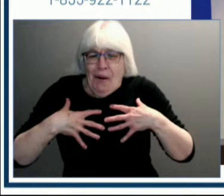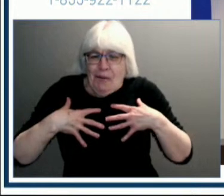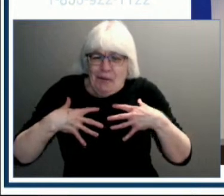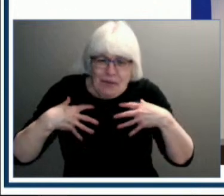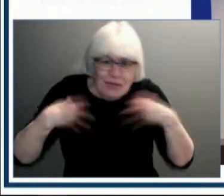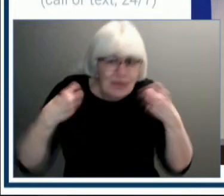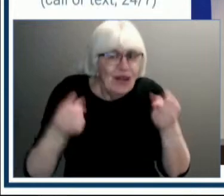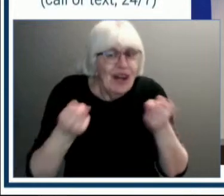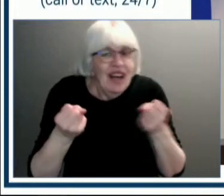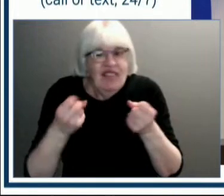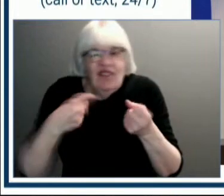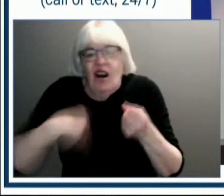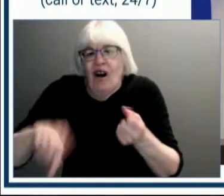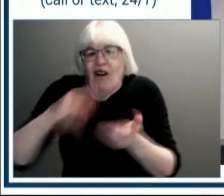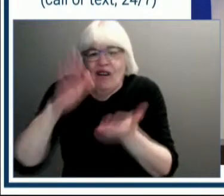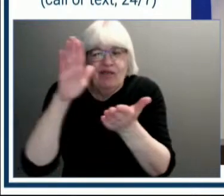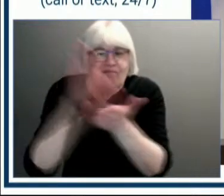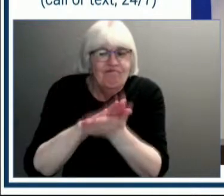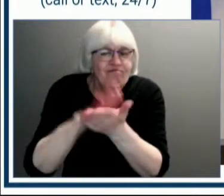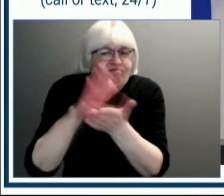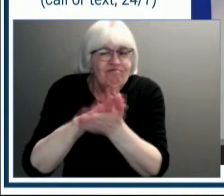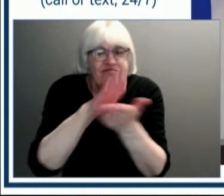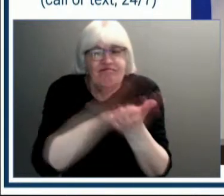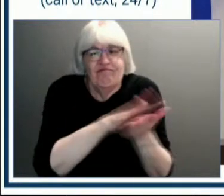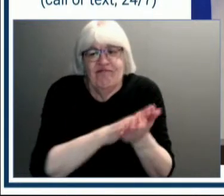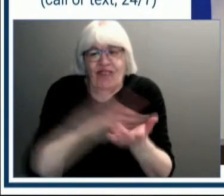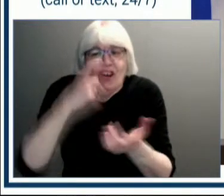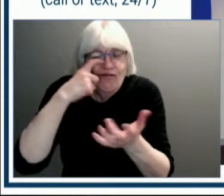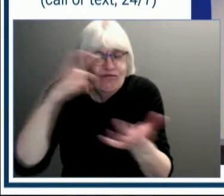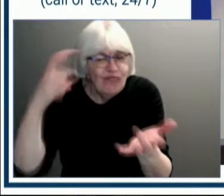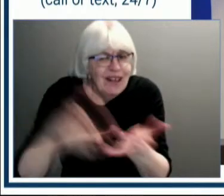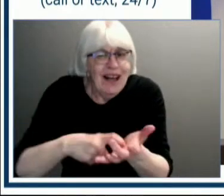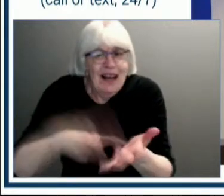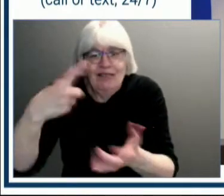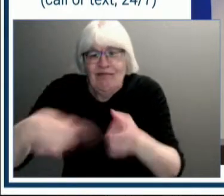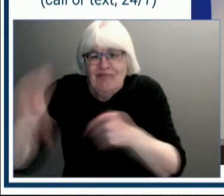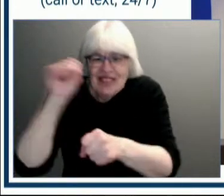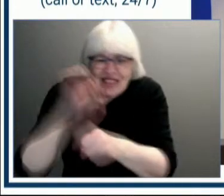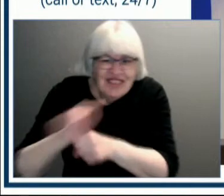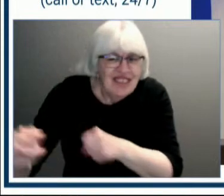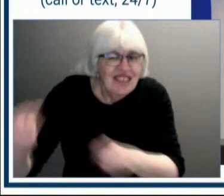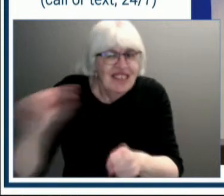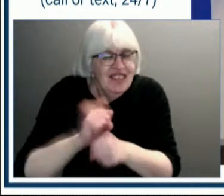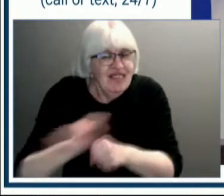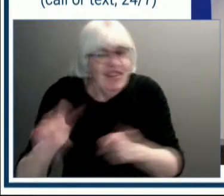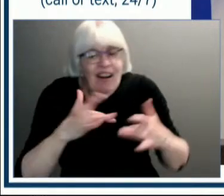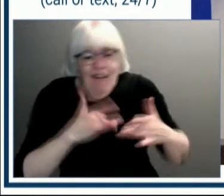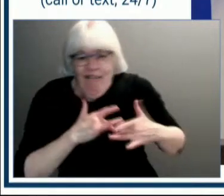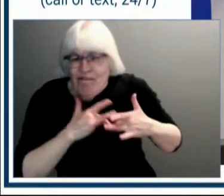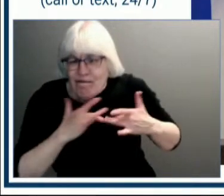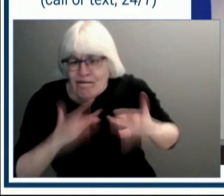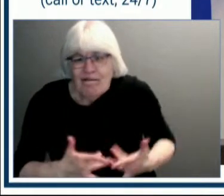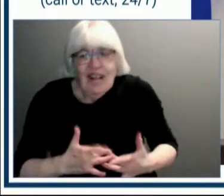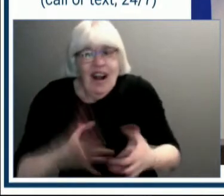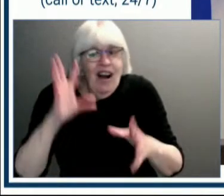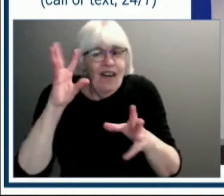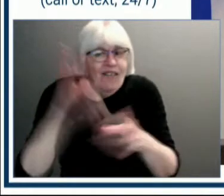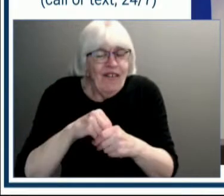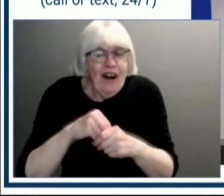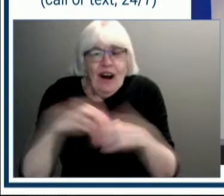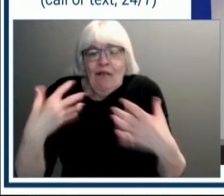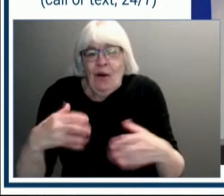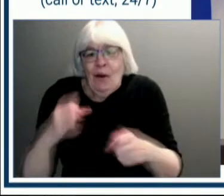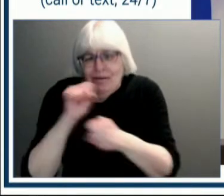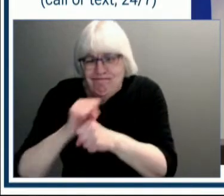dedication, their heart, and for the significant time and energy that they have invested in keeping us safe. We